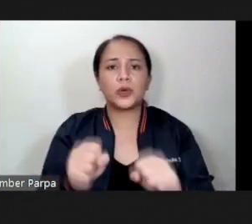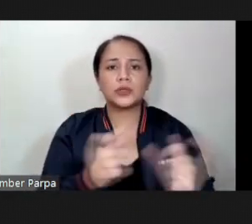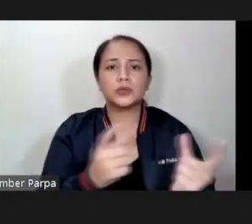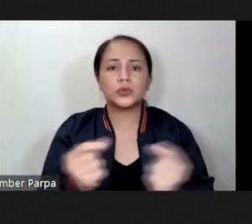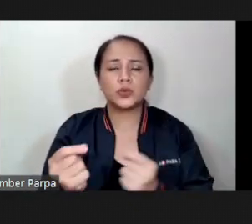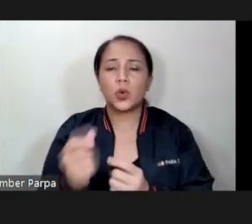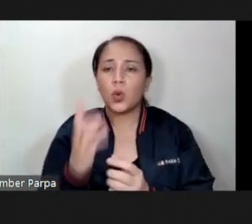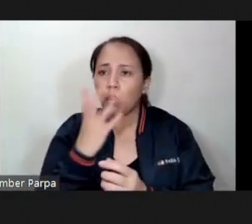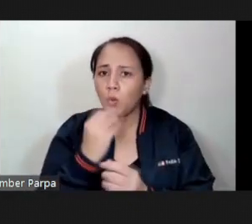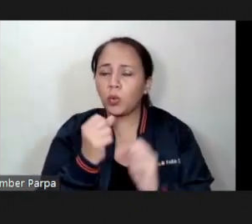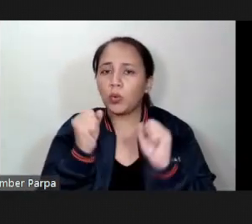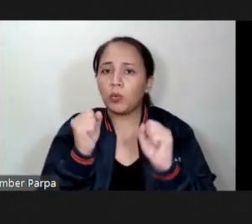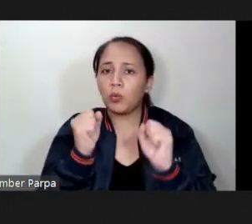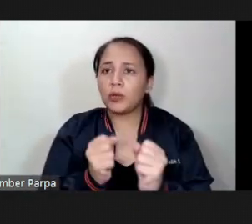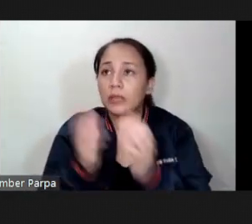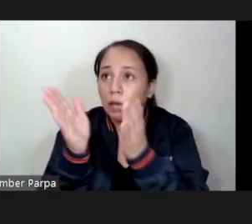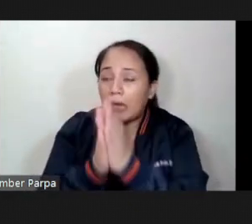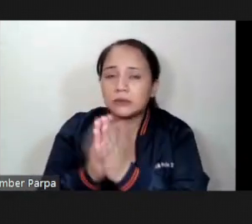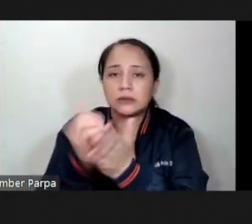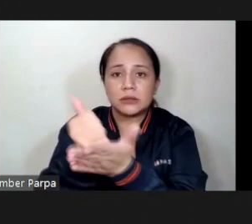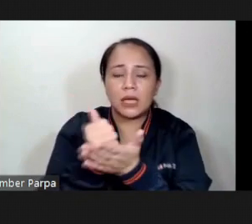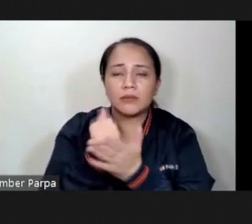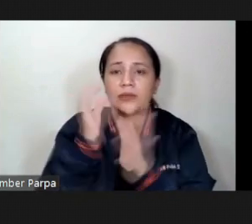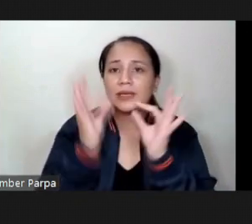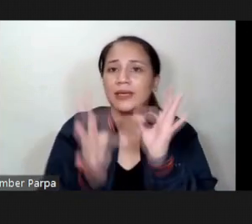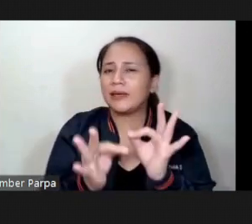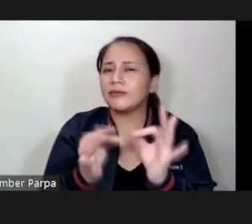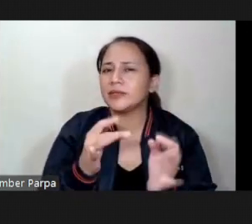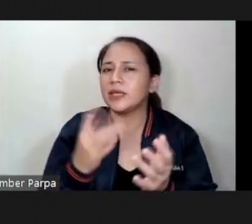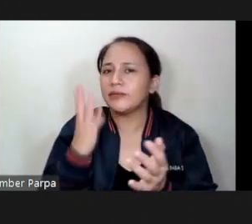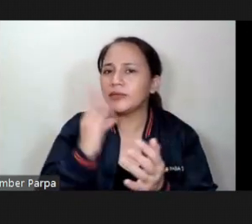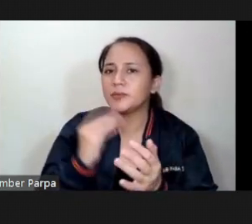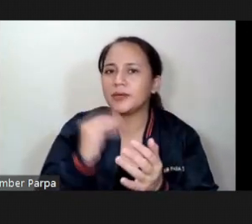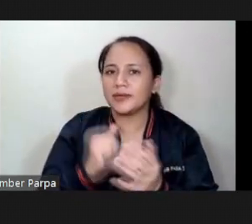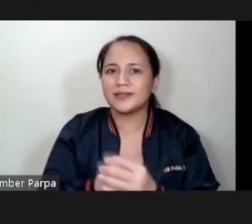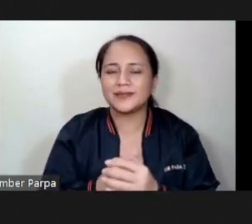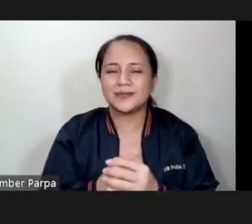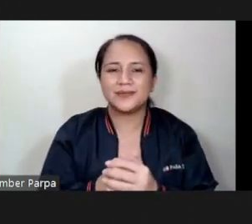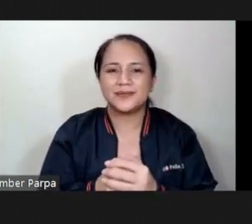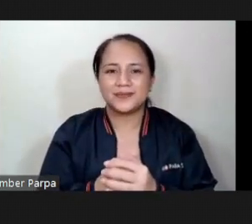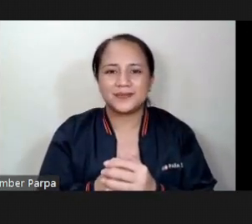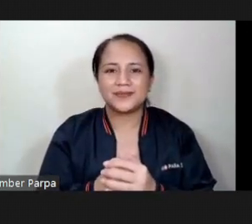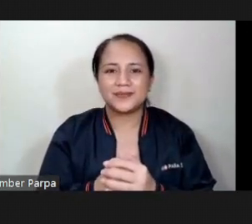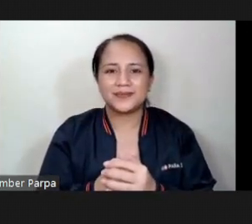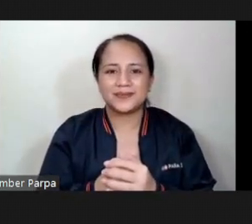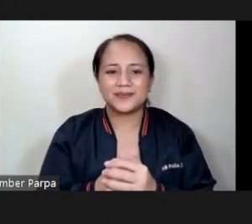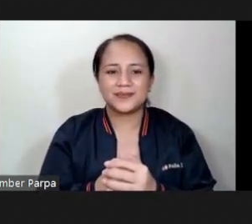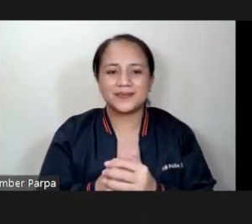sino yung mga pwede nilang mahingian ng tulong if ever na nararanasan po nila yun.